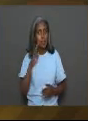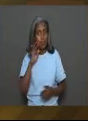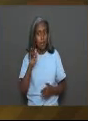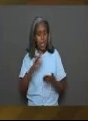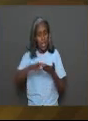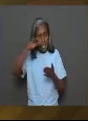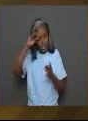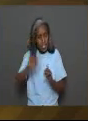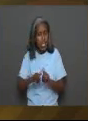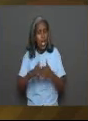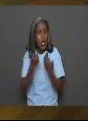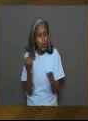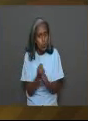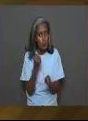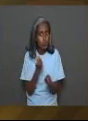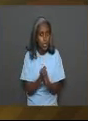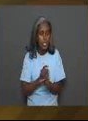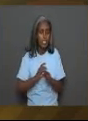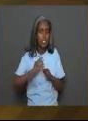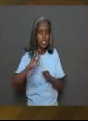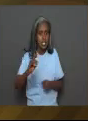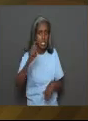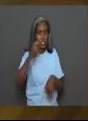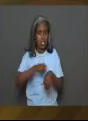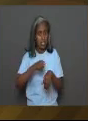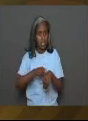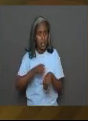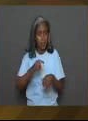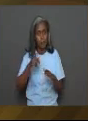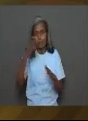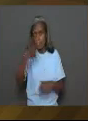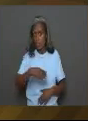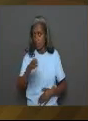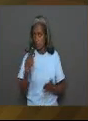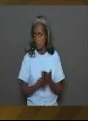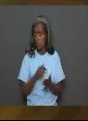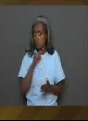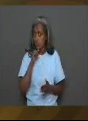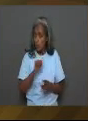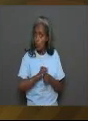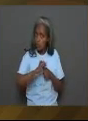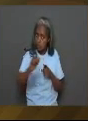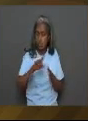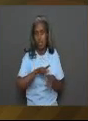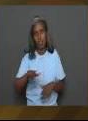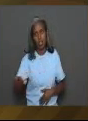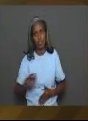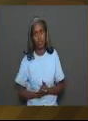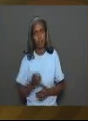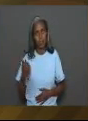by learning how to make a distant time graph that is not a straight